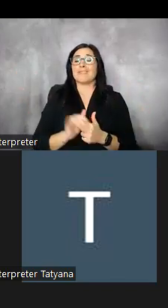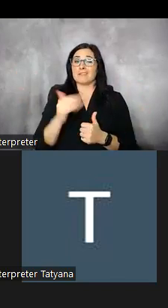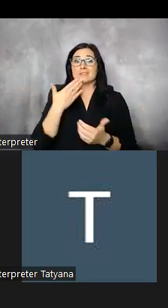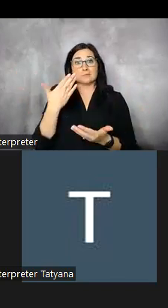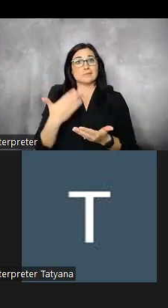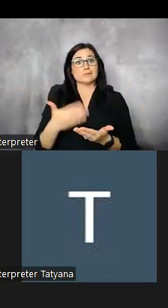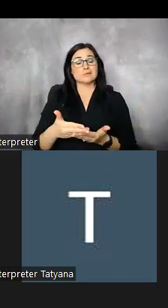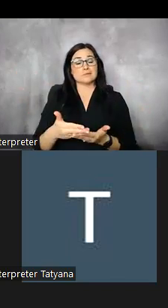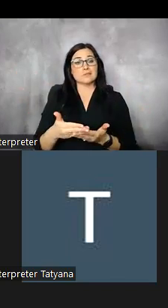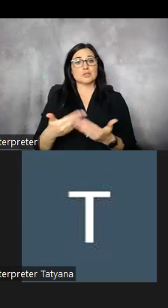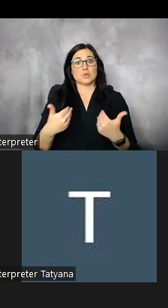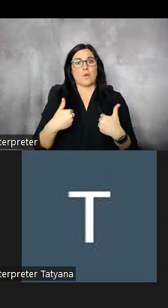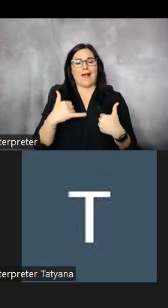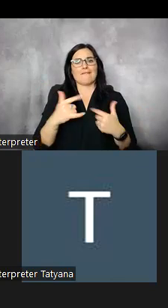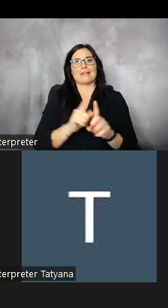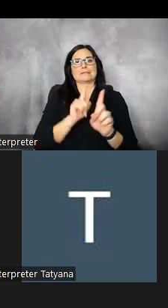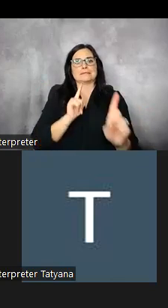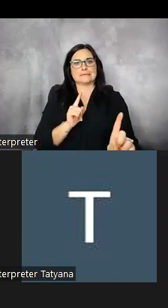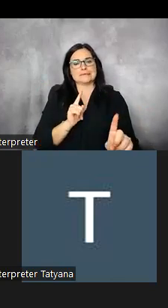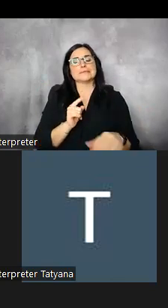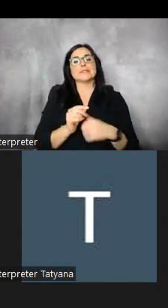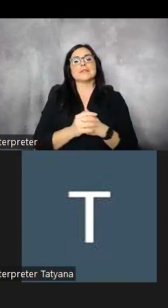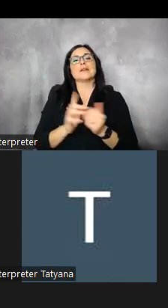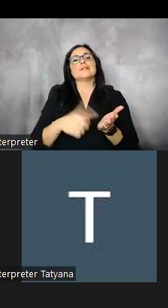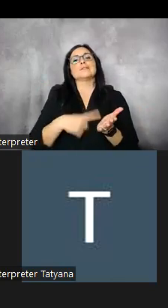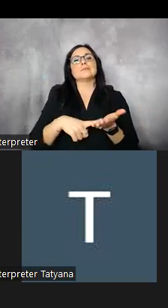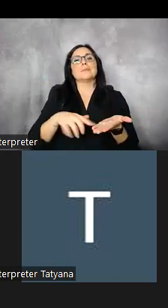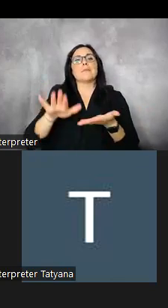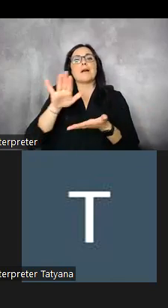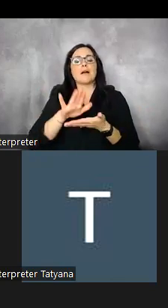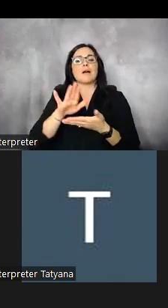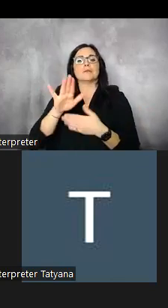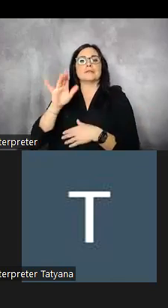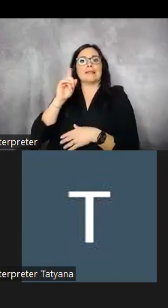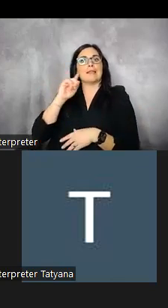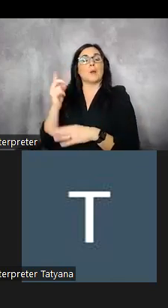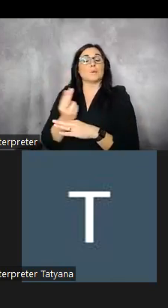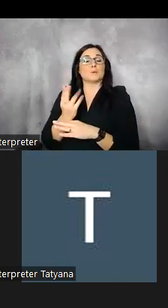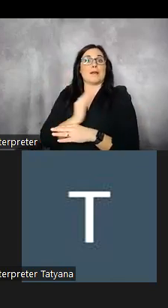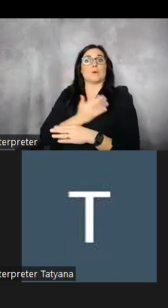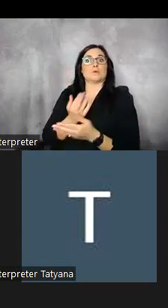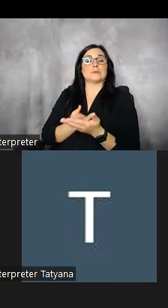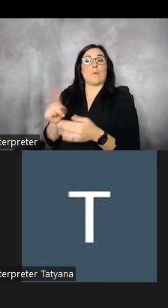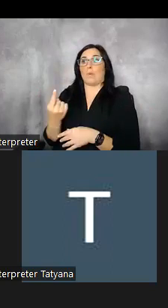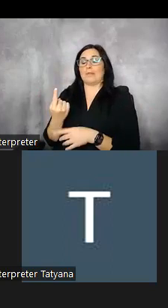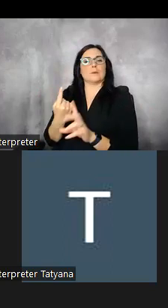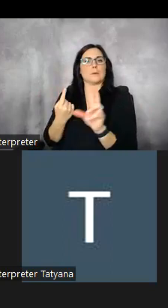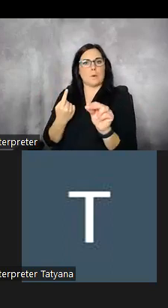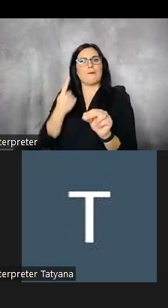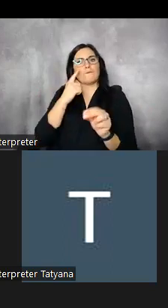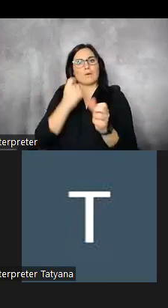to have a sense of distance. Sometimes colleges think that they can use our resources exclusively for them, and we're supposed to be for